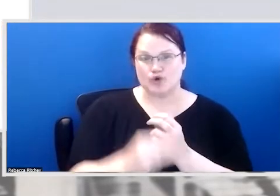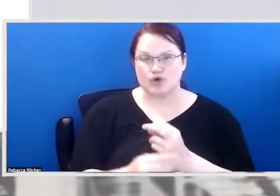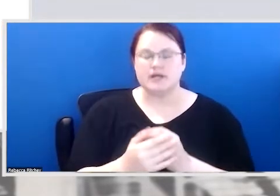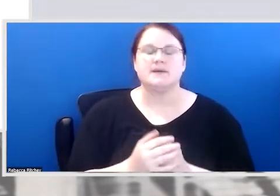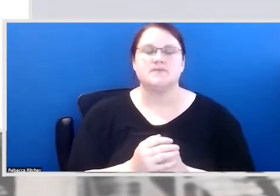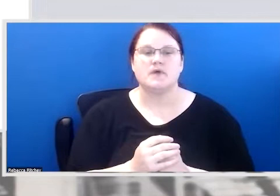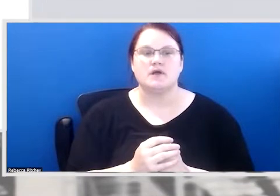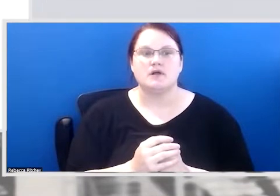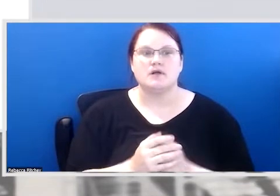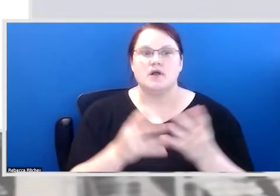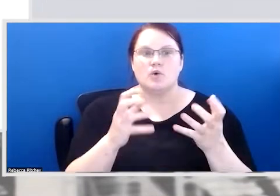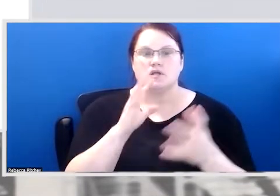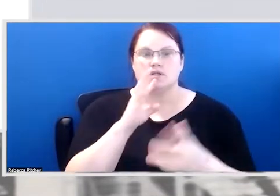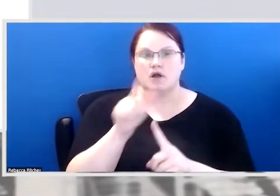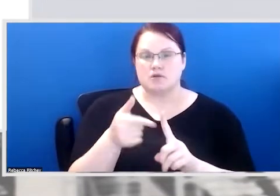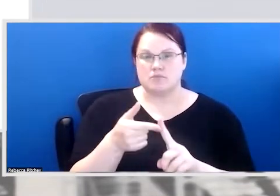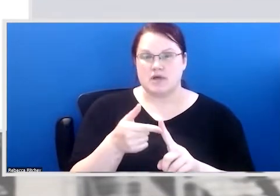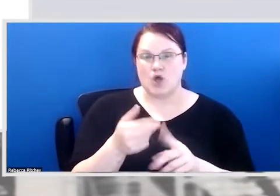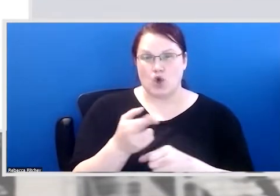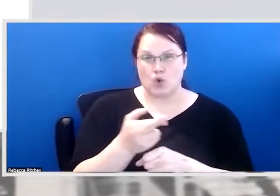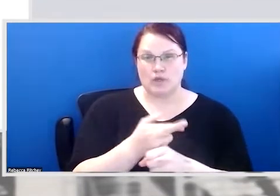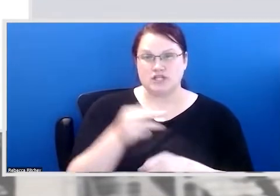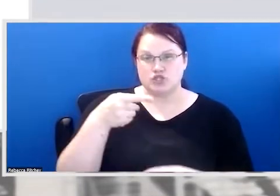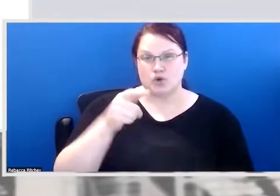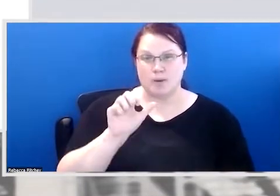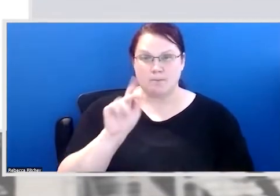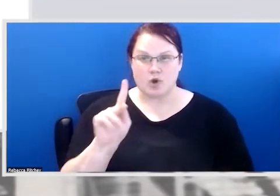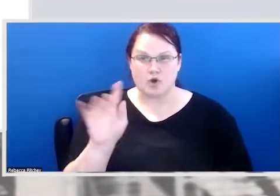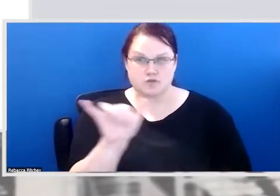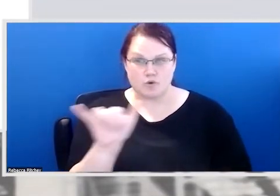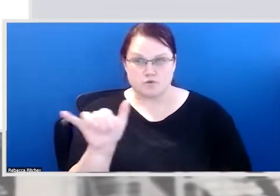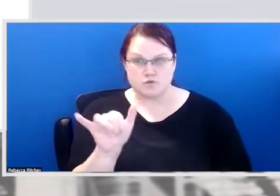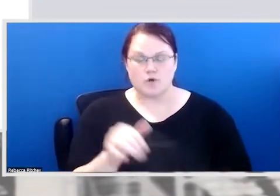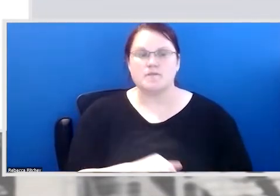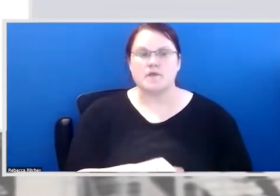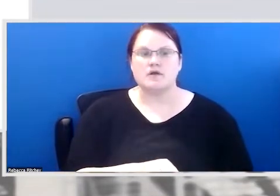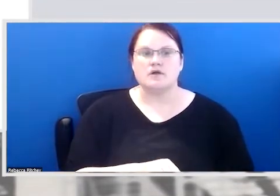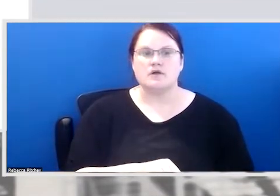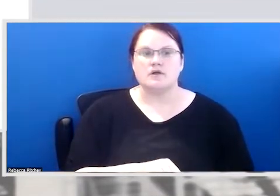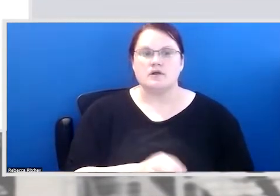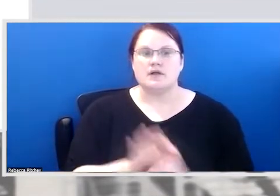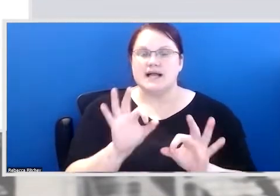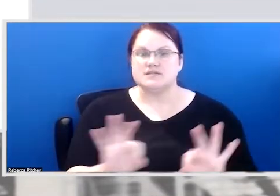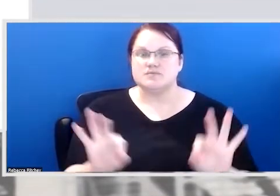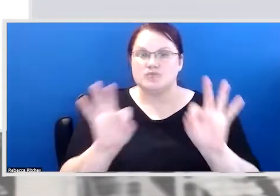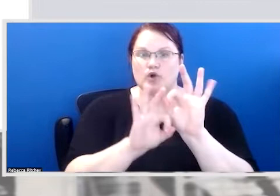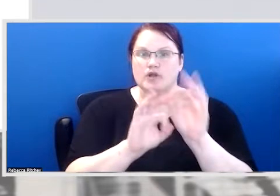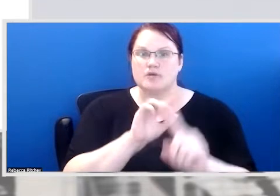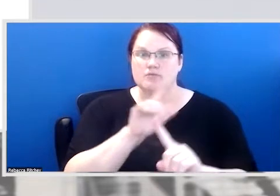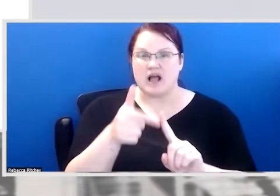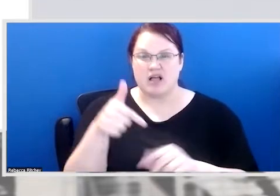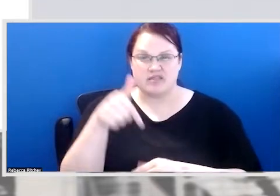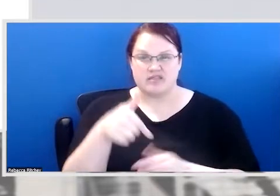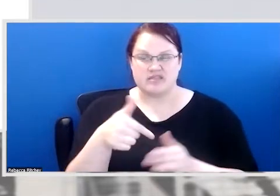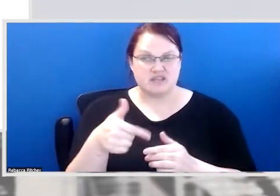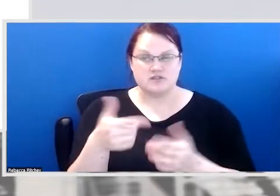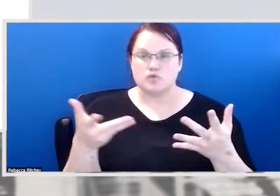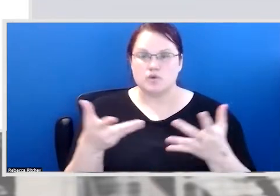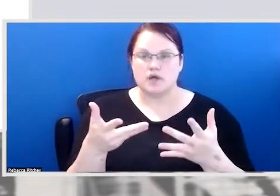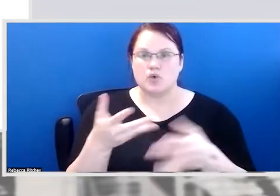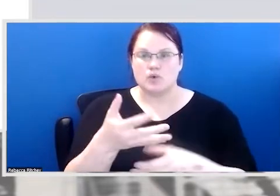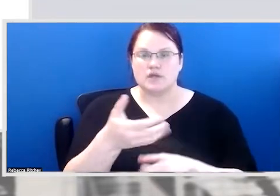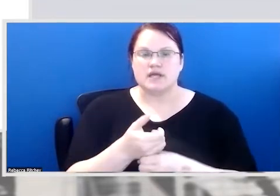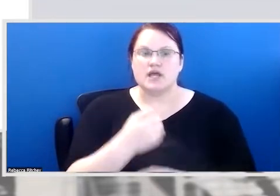to really quickly mention that we have regional parks as well. What's important about regional parks is that we receive